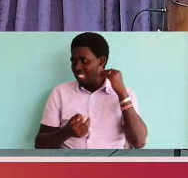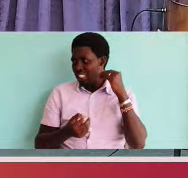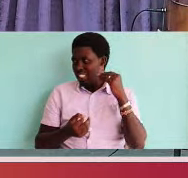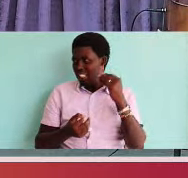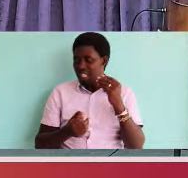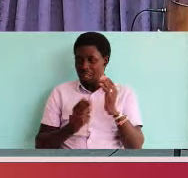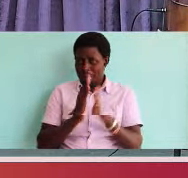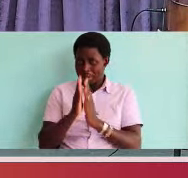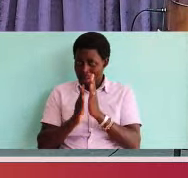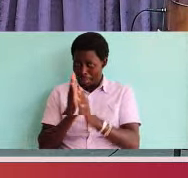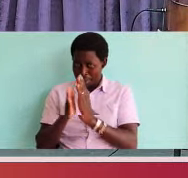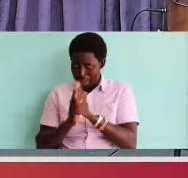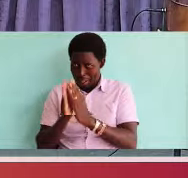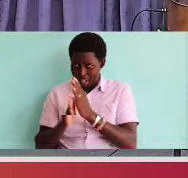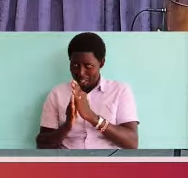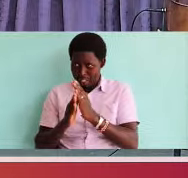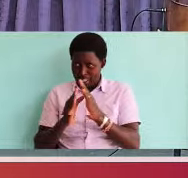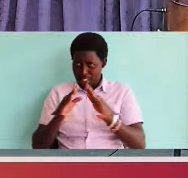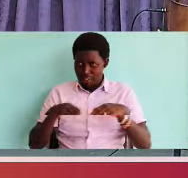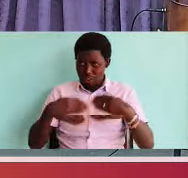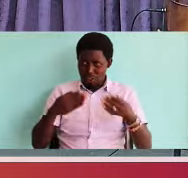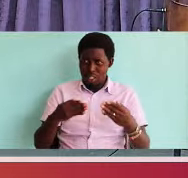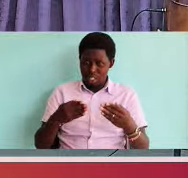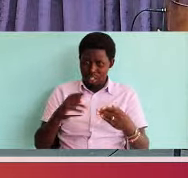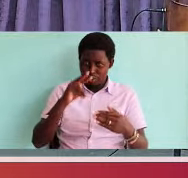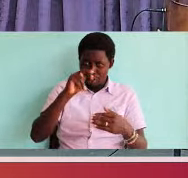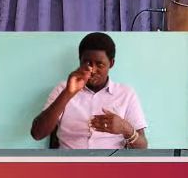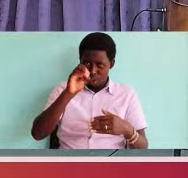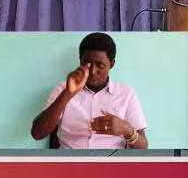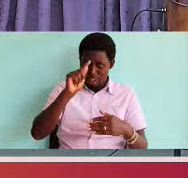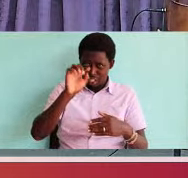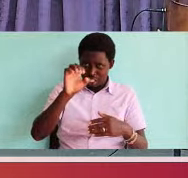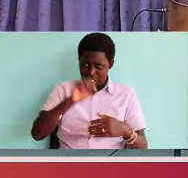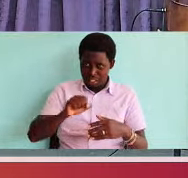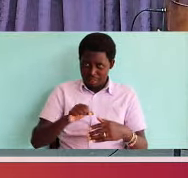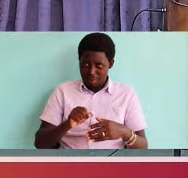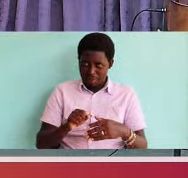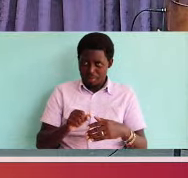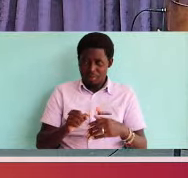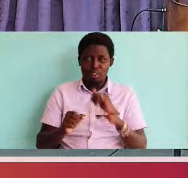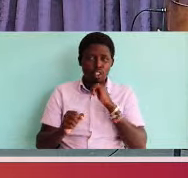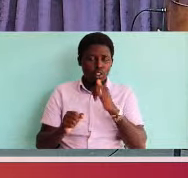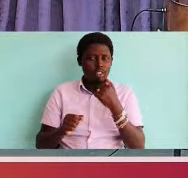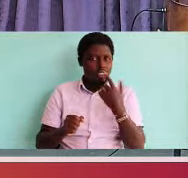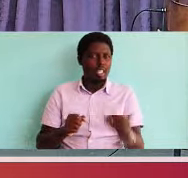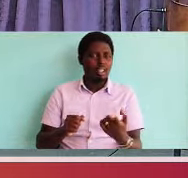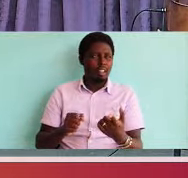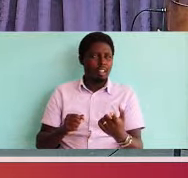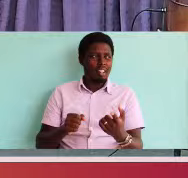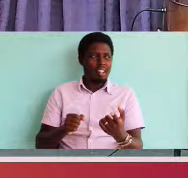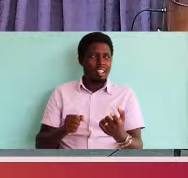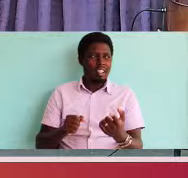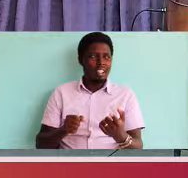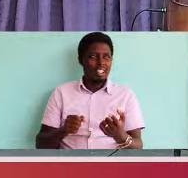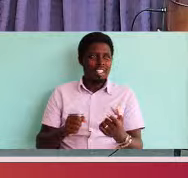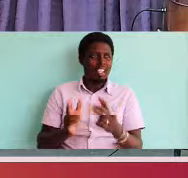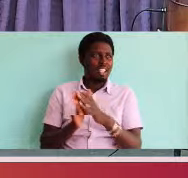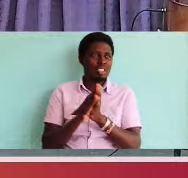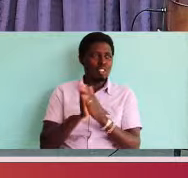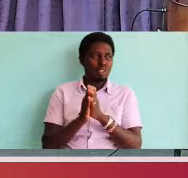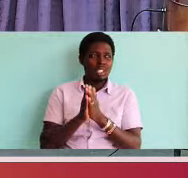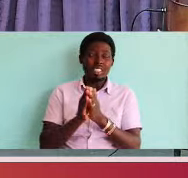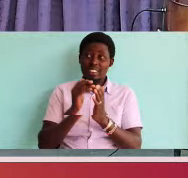to bring some notes. And I'm not telling you a story.